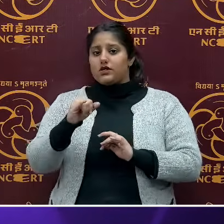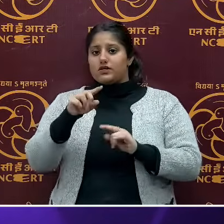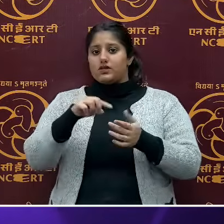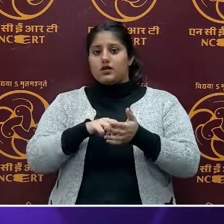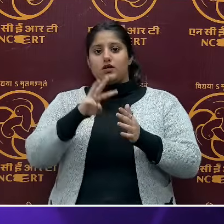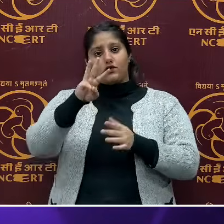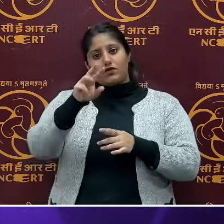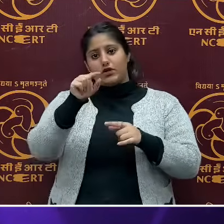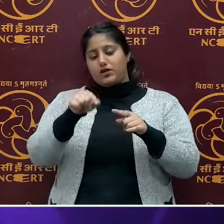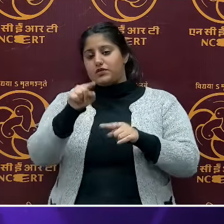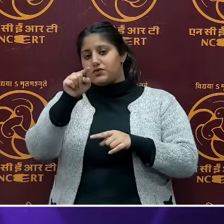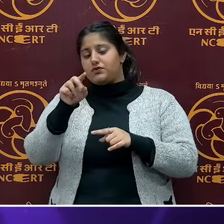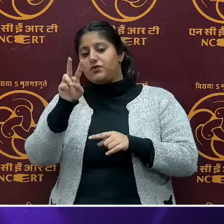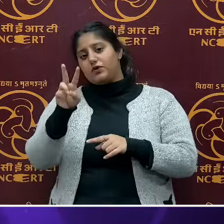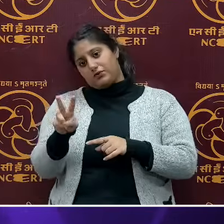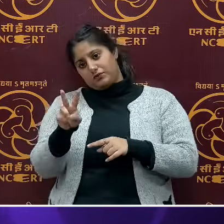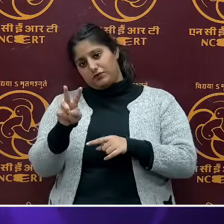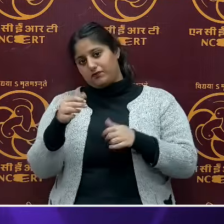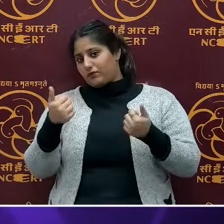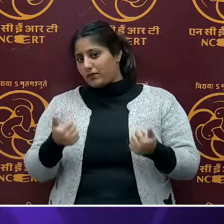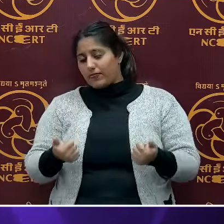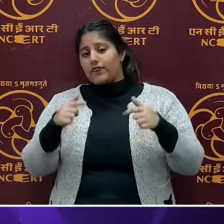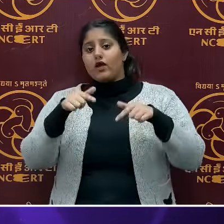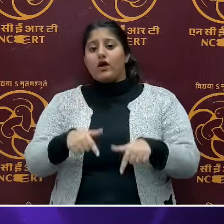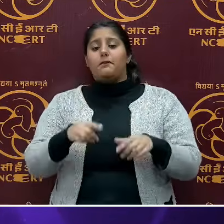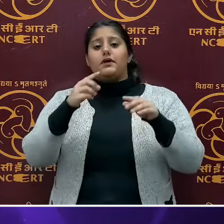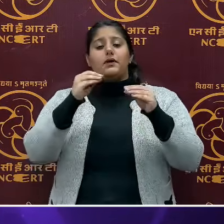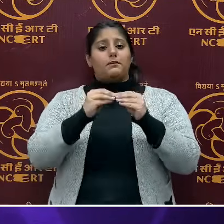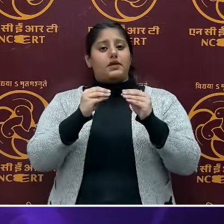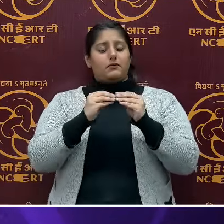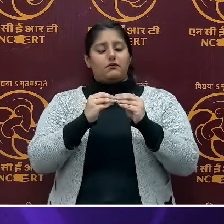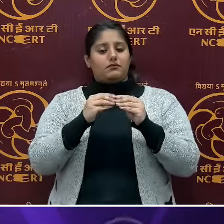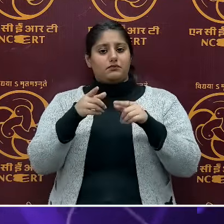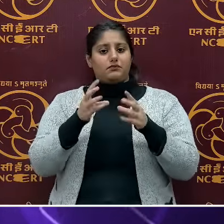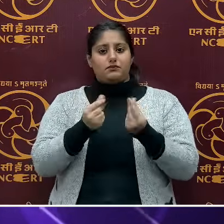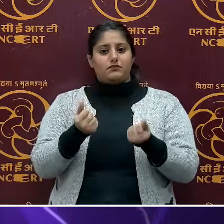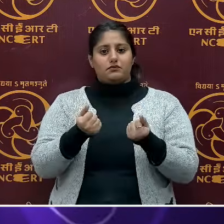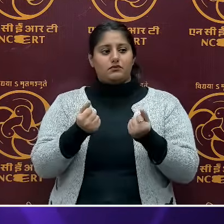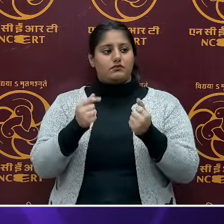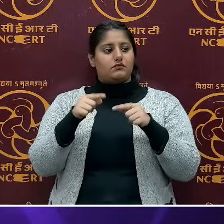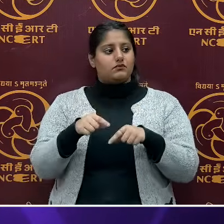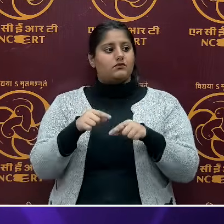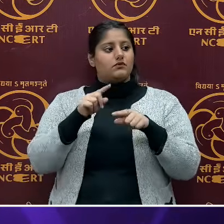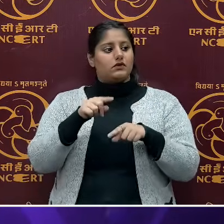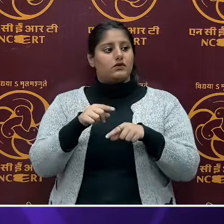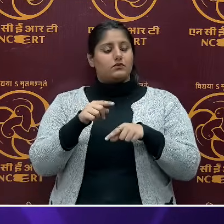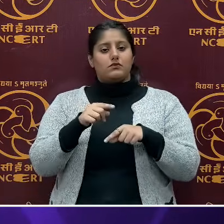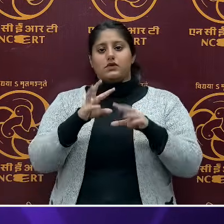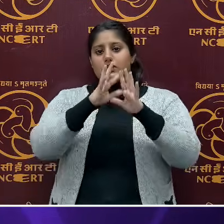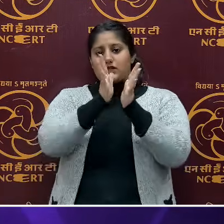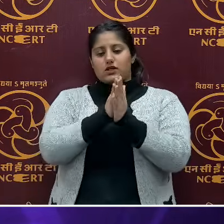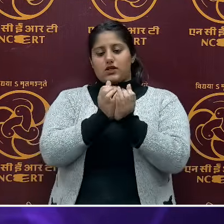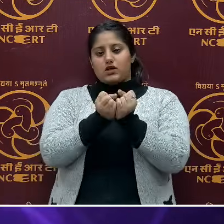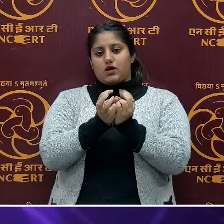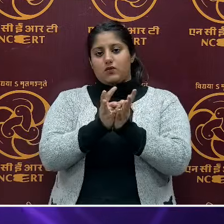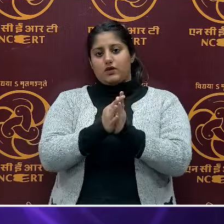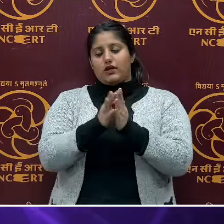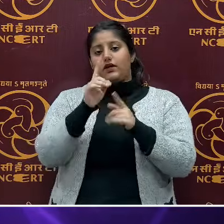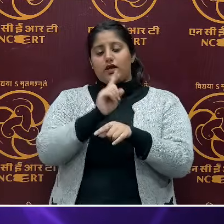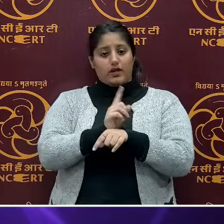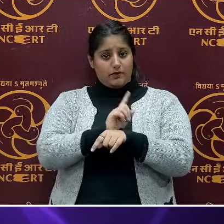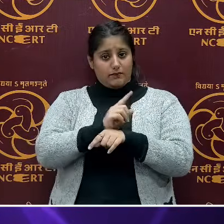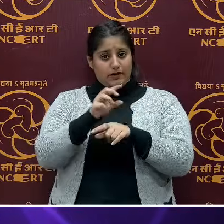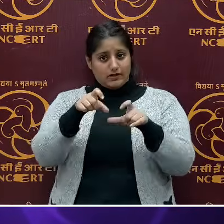3 is to 2. Okay. Now for the B part, we are going to just count the number of grey bricks.